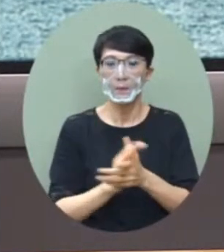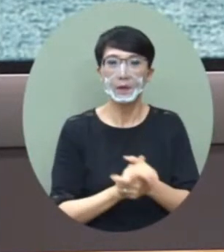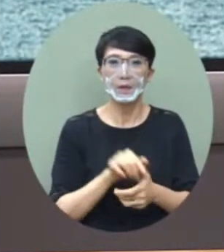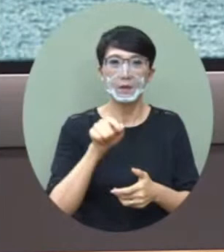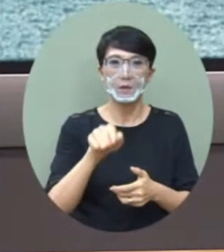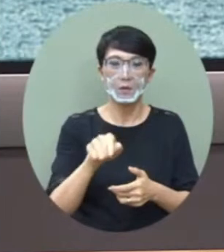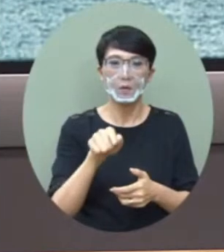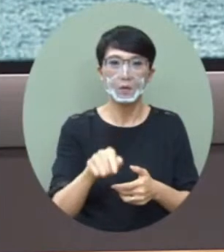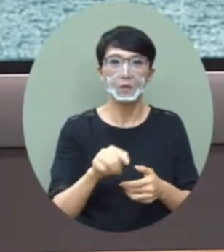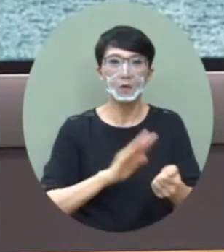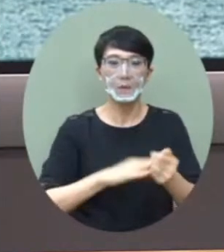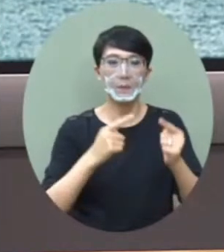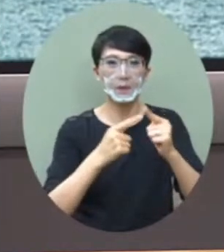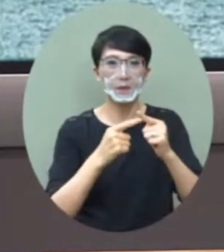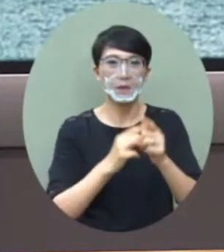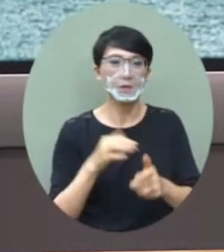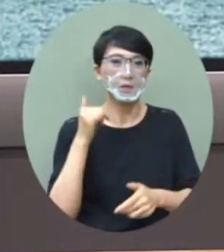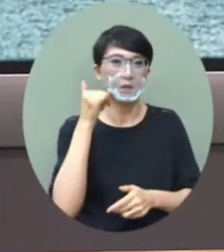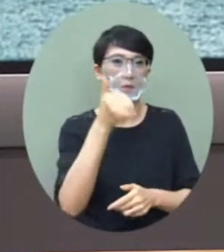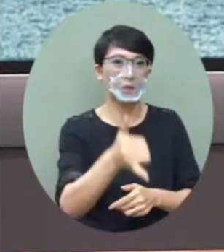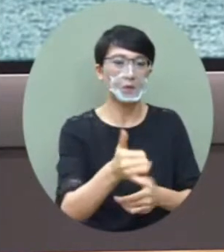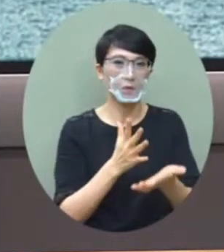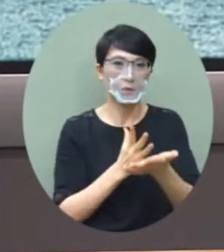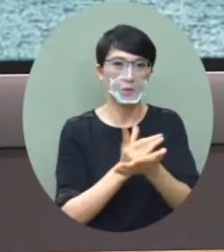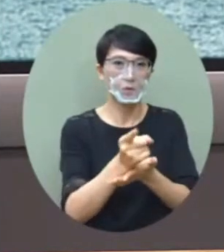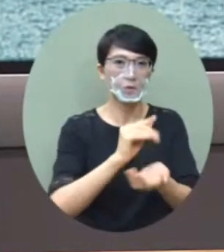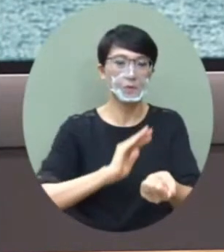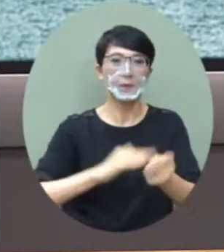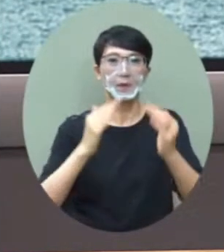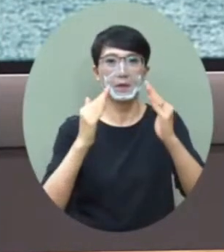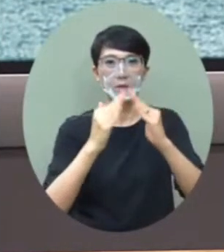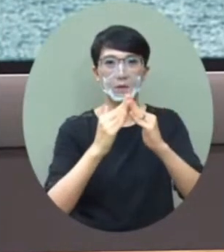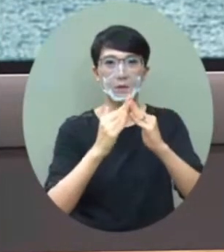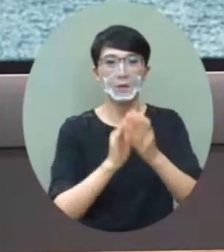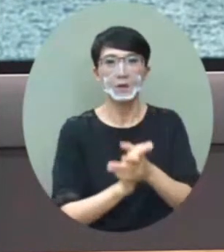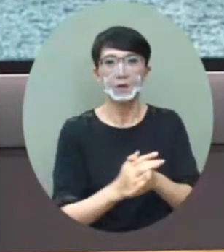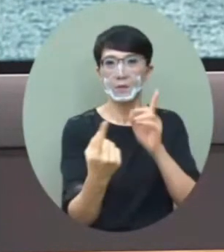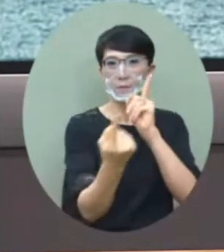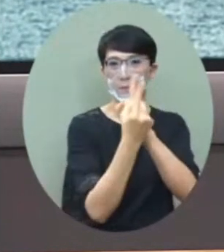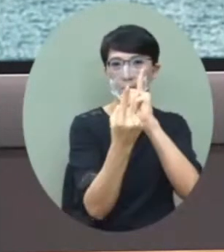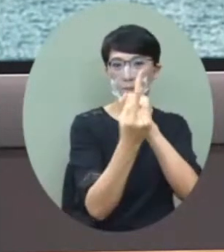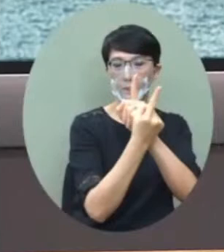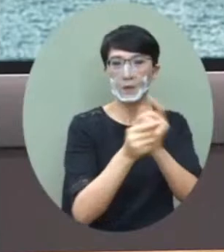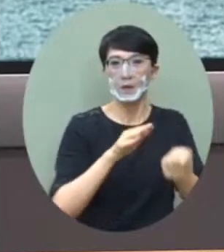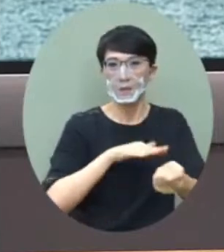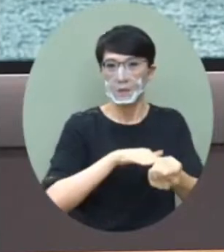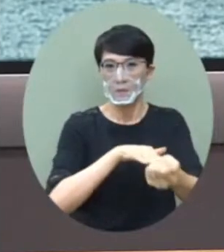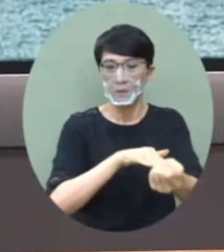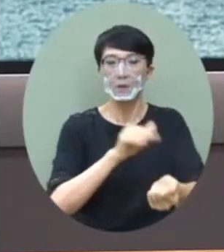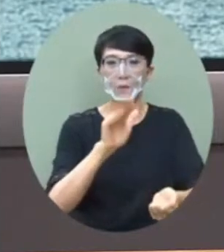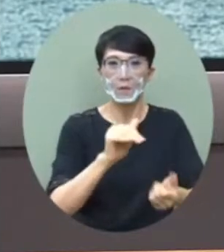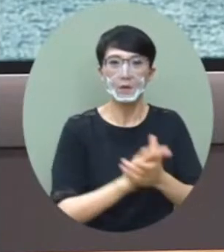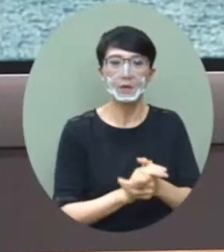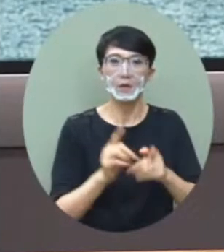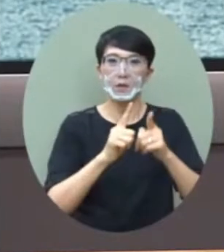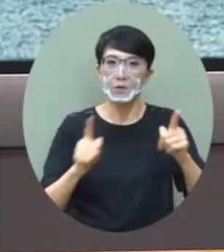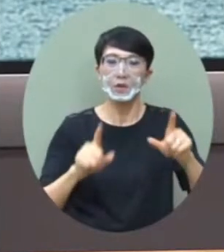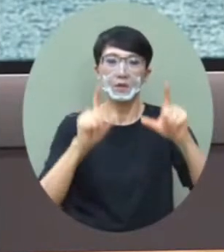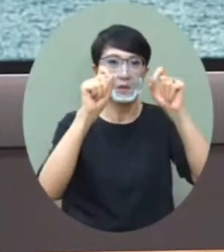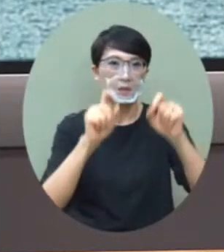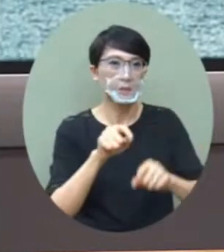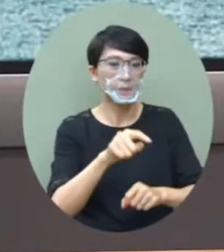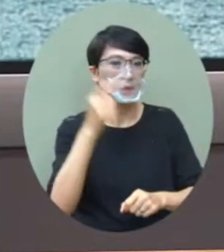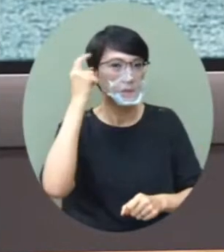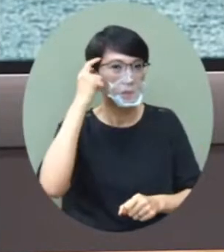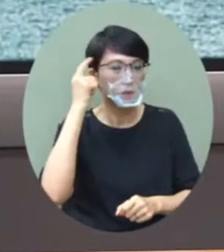extent you cannot obtain assistance on the phone, then you can make an appointment